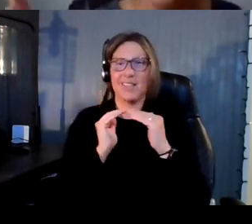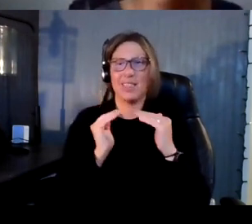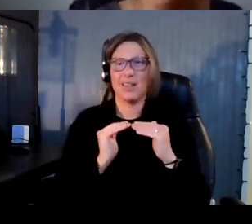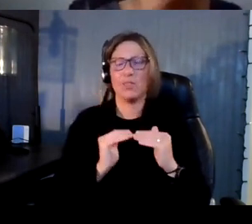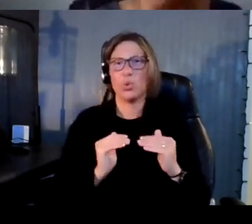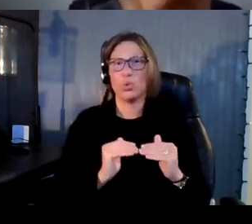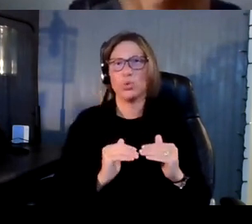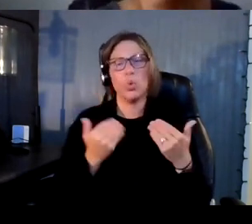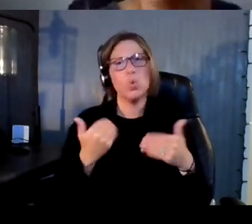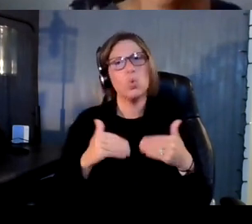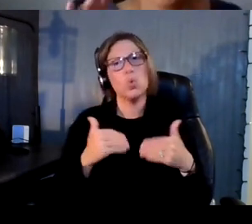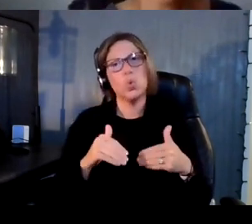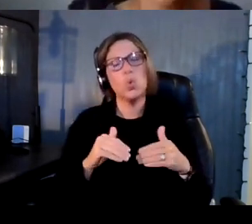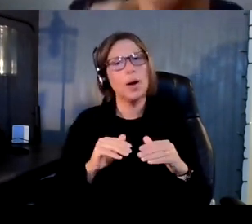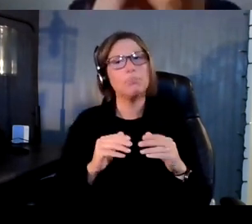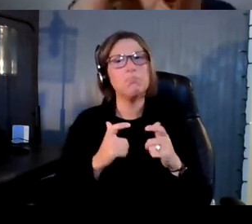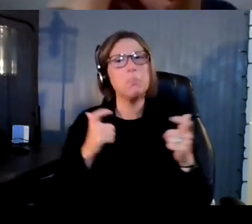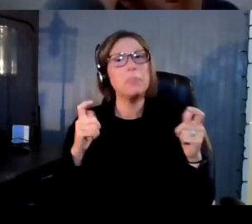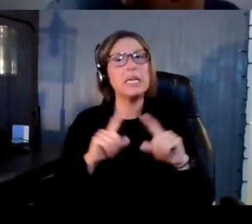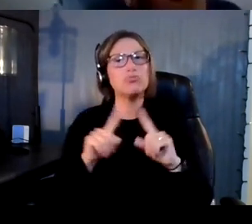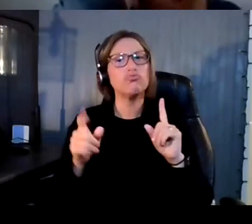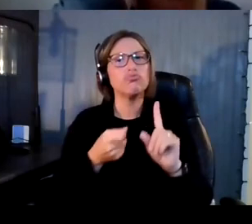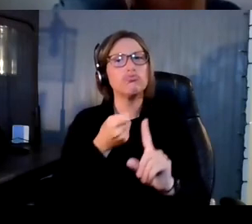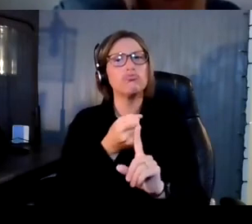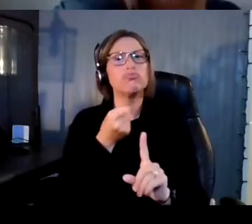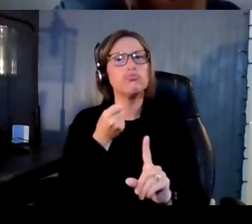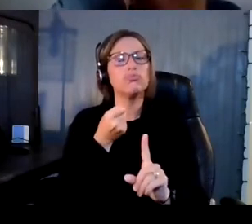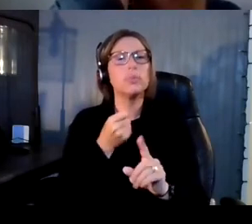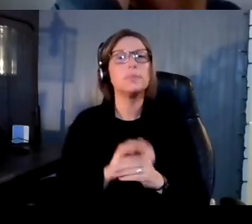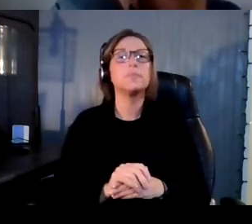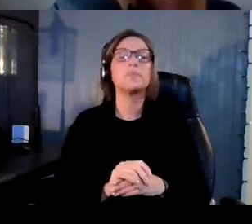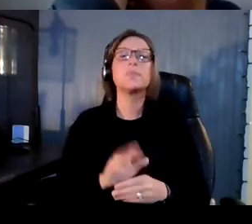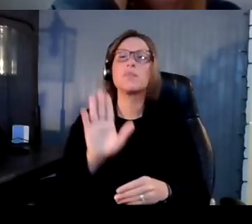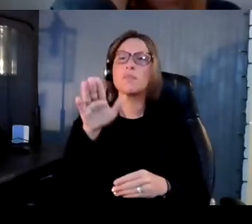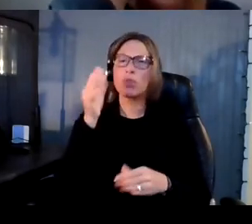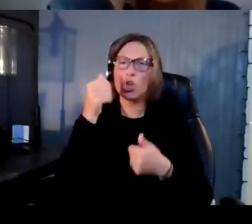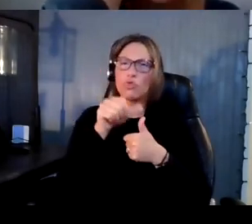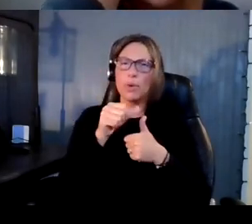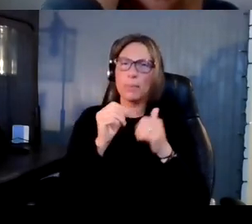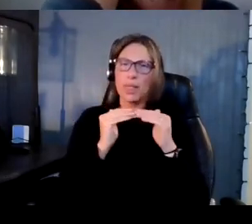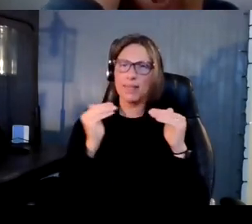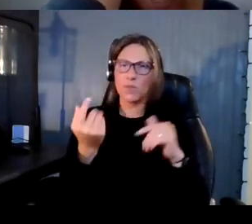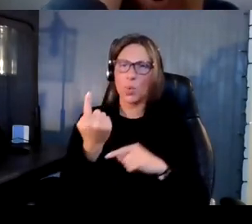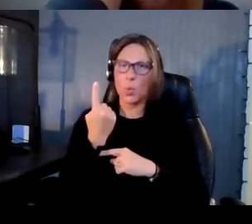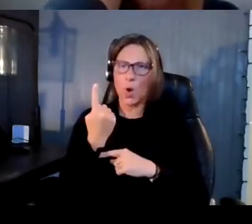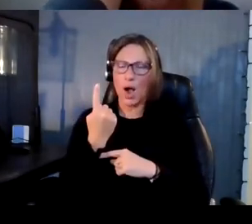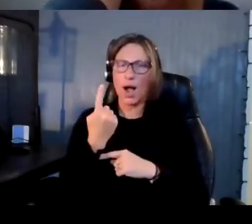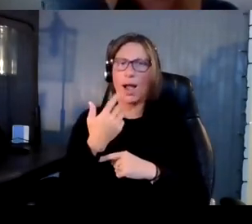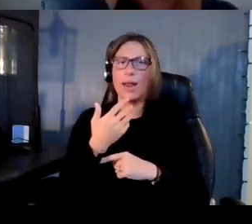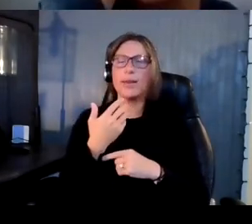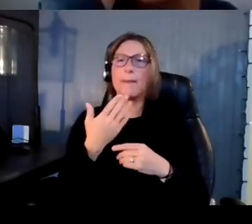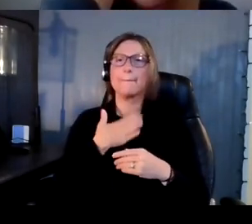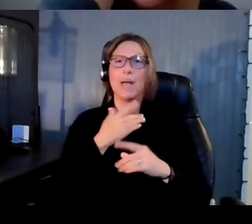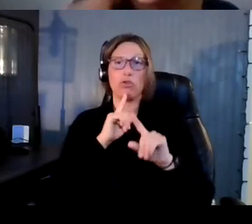difference. Now, remember in level 1, we were doing that my response dictionary. Now